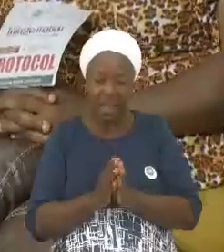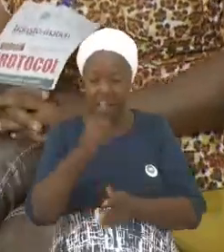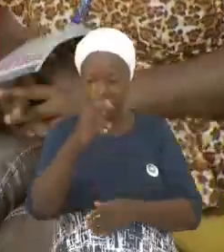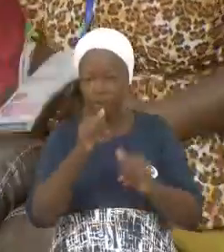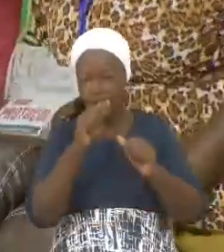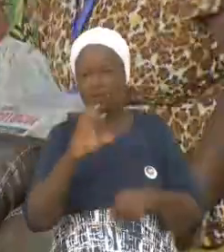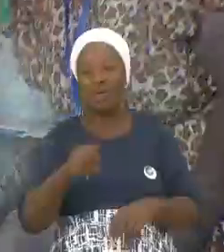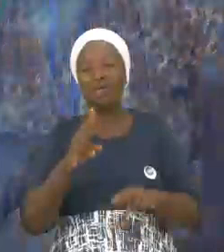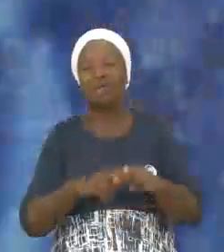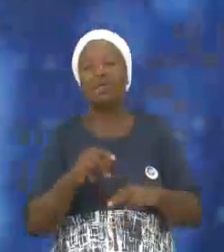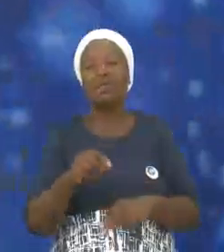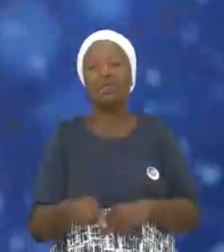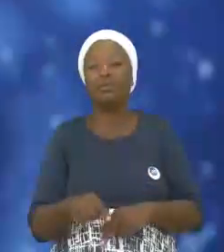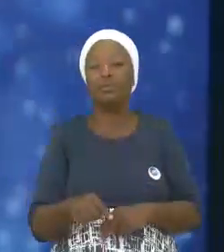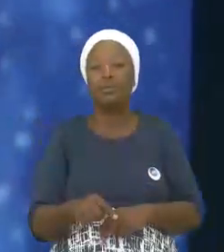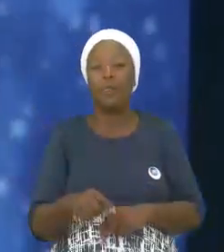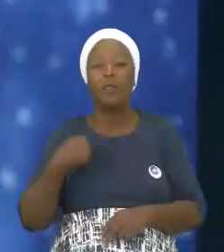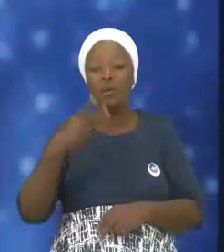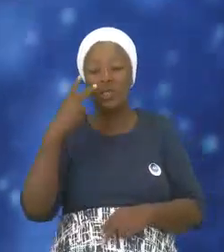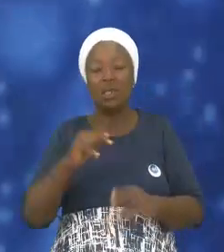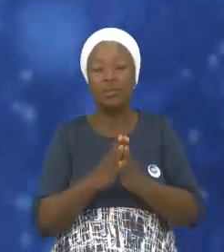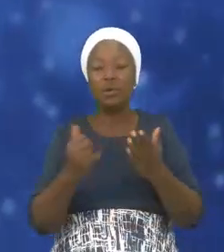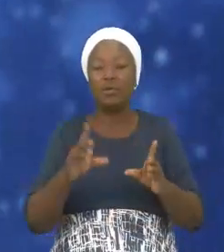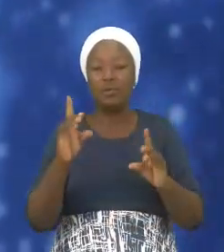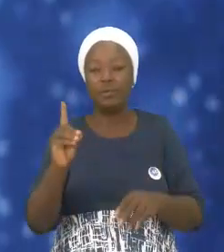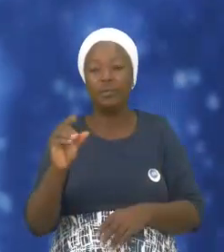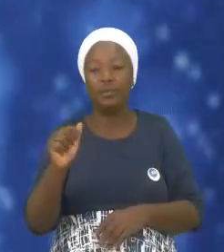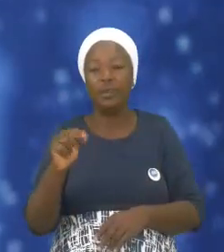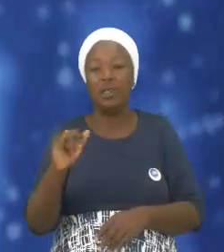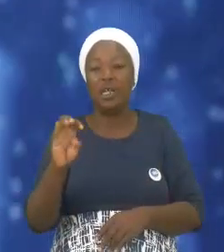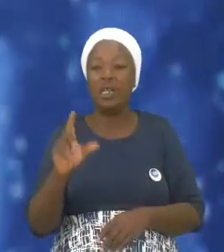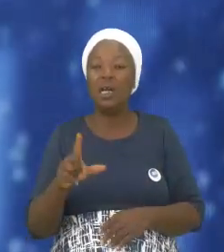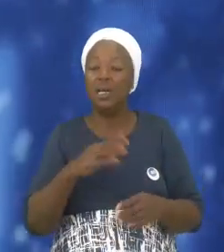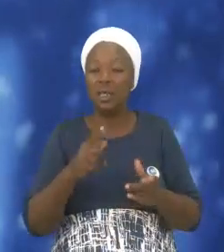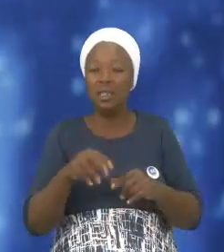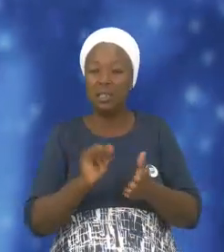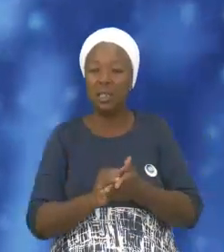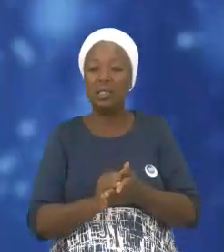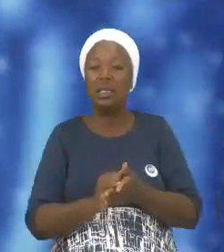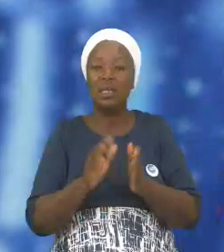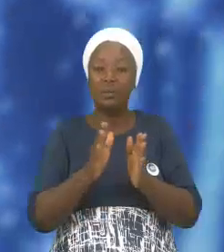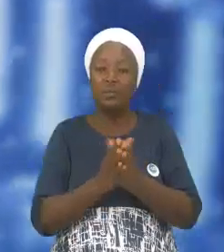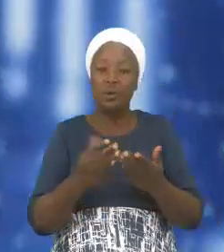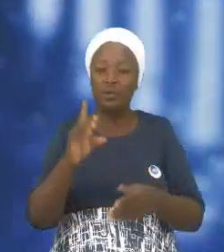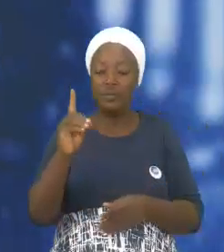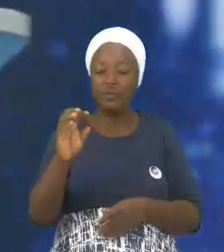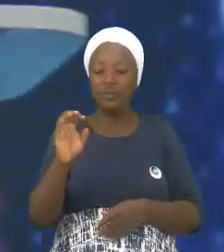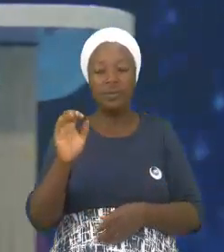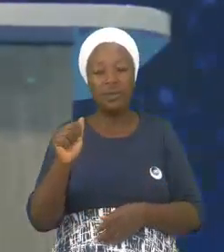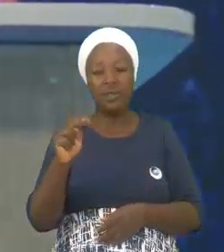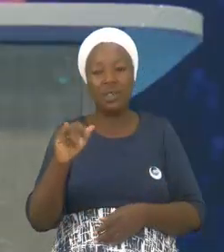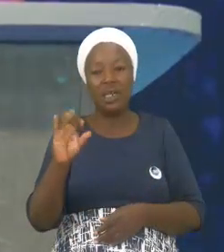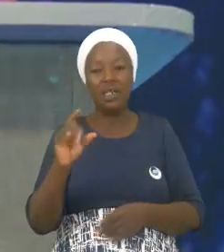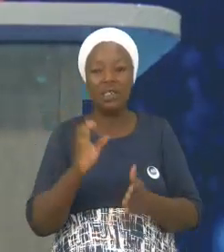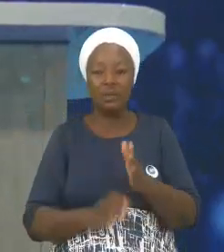can sit down. We're still in the book of Daniel. And in Daniel chapter 8 today, I'm looking at verse